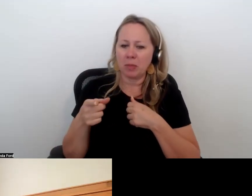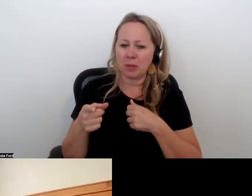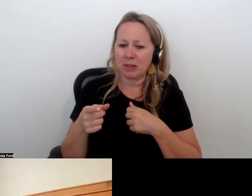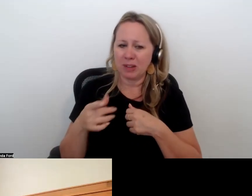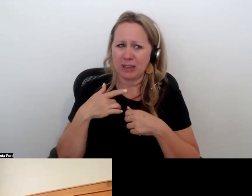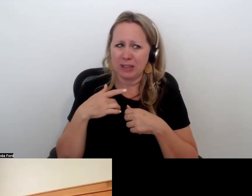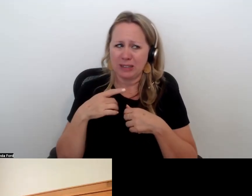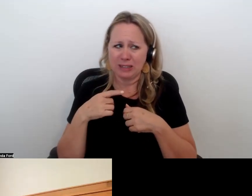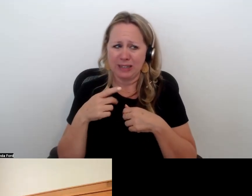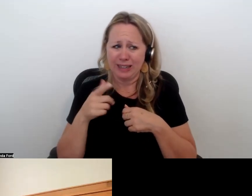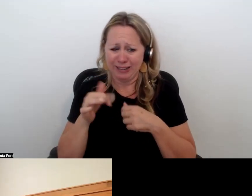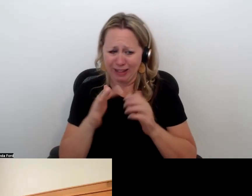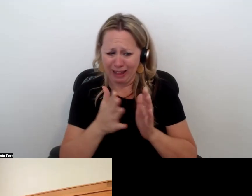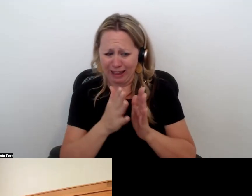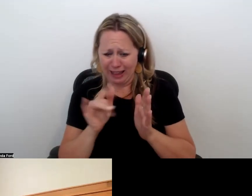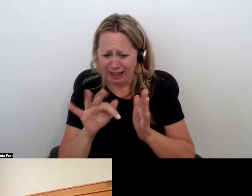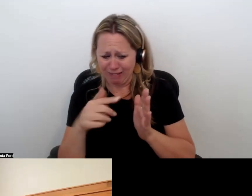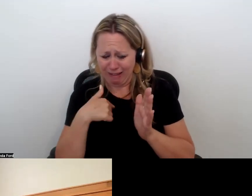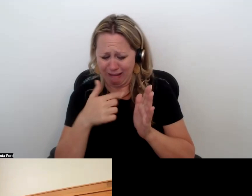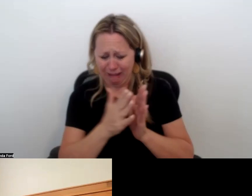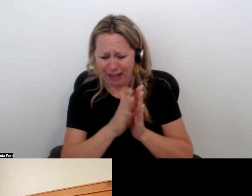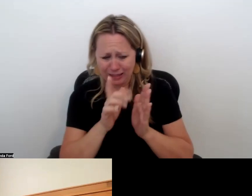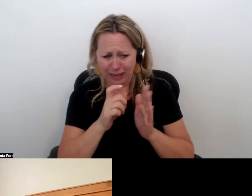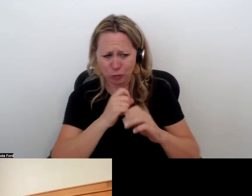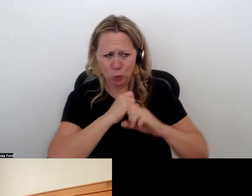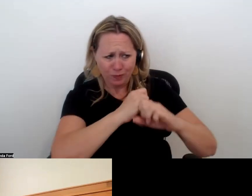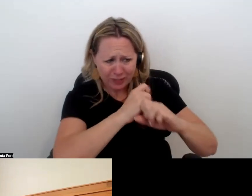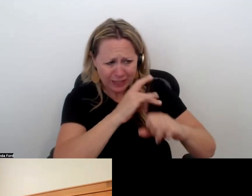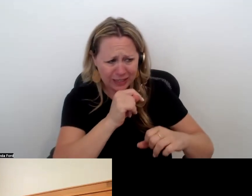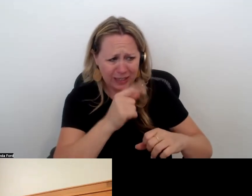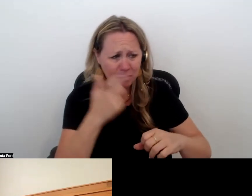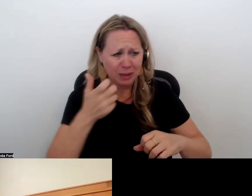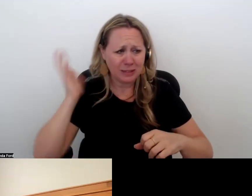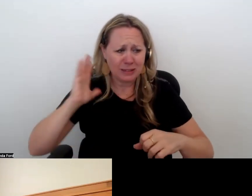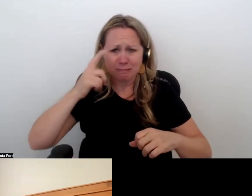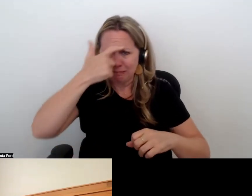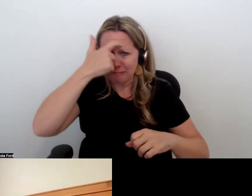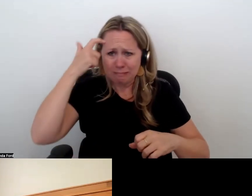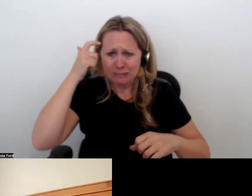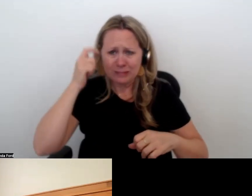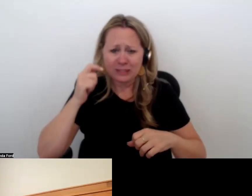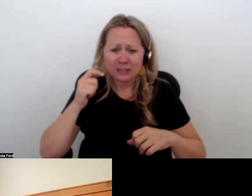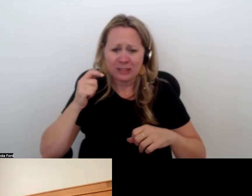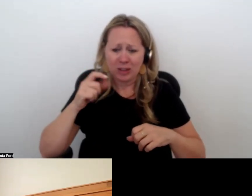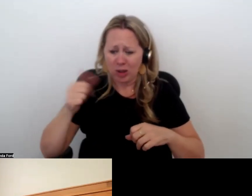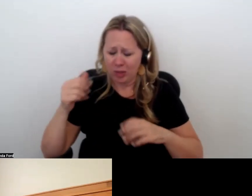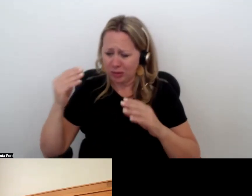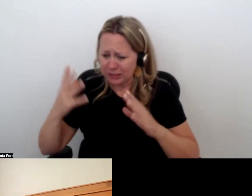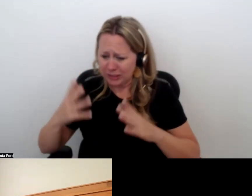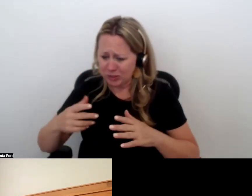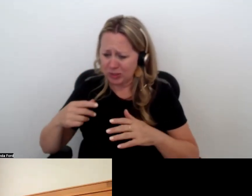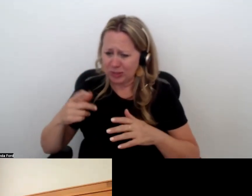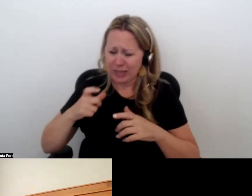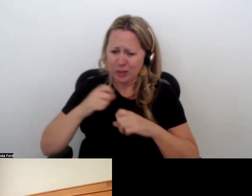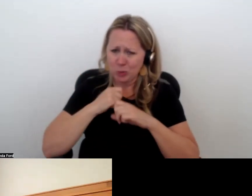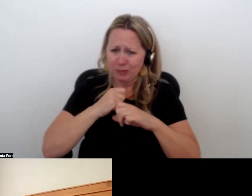their accommodation because of some difficult interactions they've had in the past with teachers and professors,